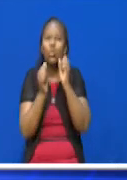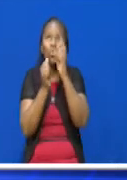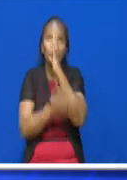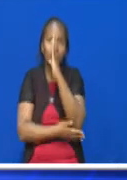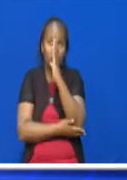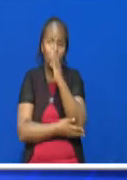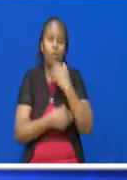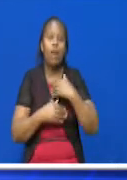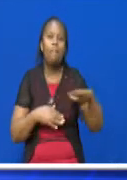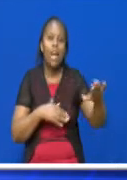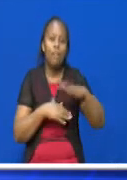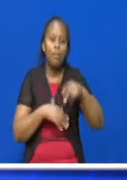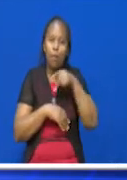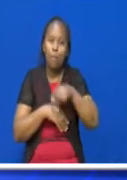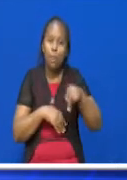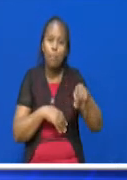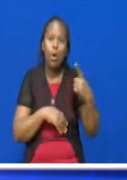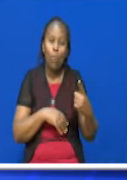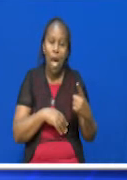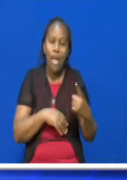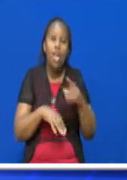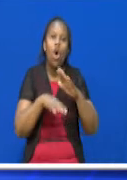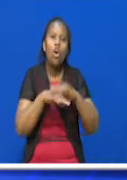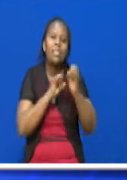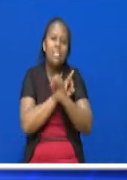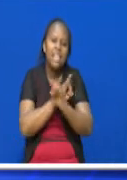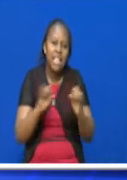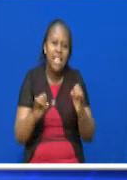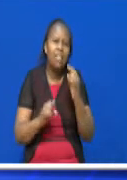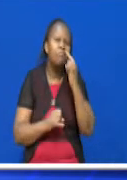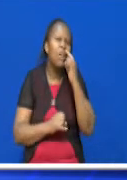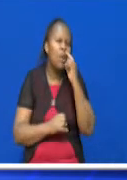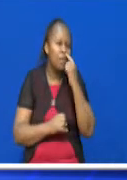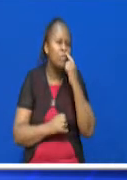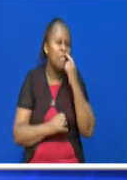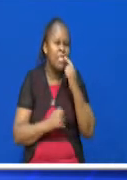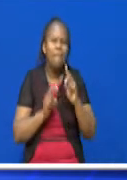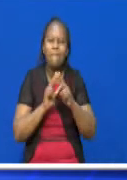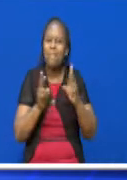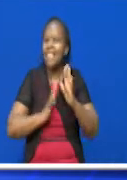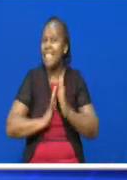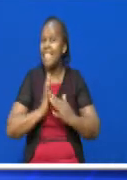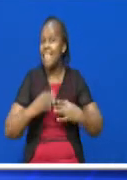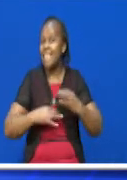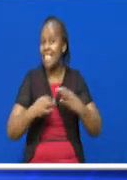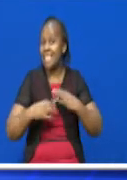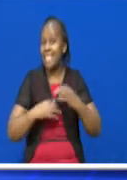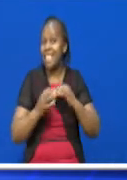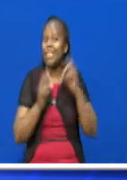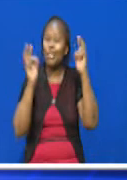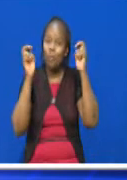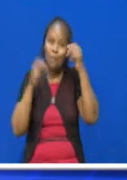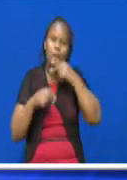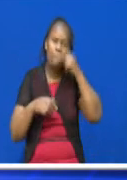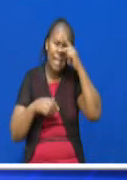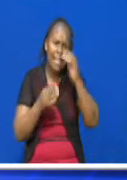have environmental for PP1, and that is on cleaning the nose. I know this will be an interesting topic, especially for the parents. These are